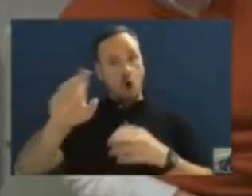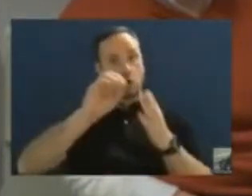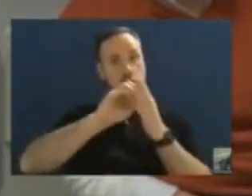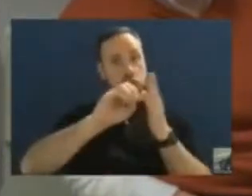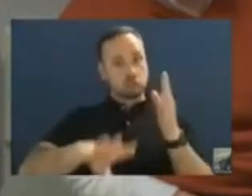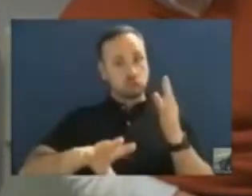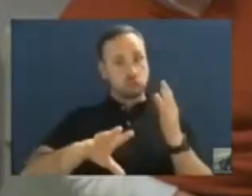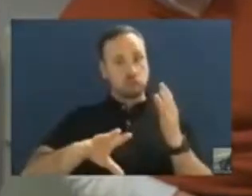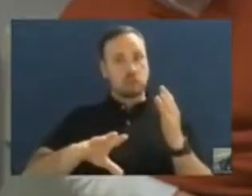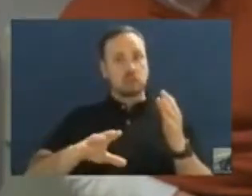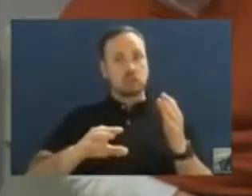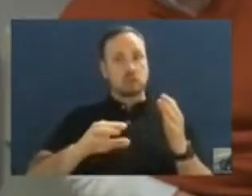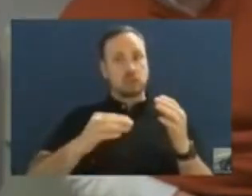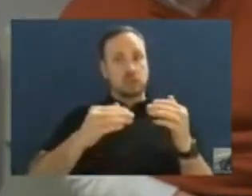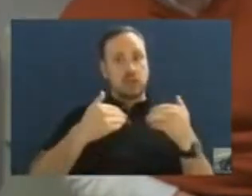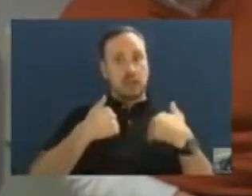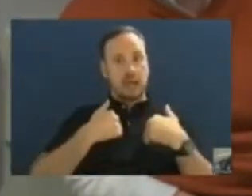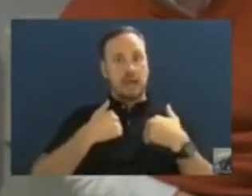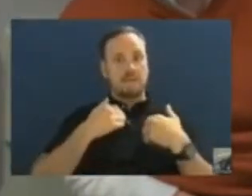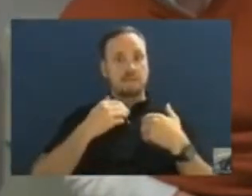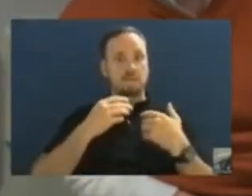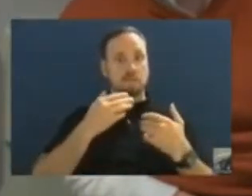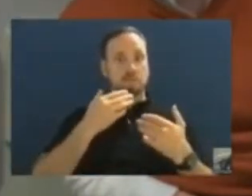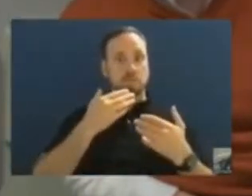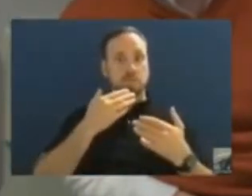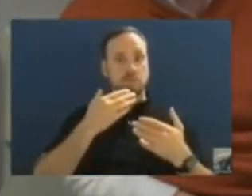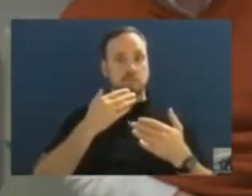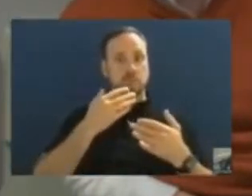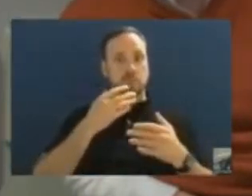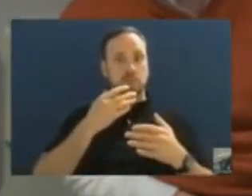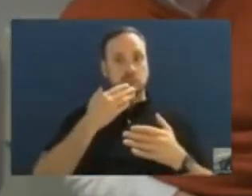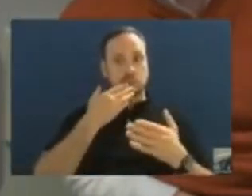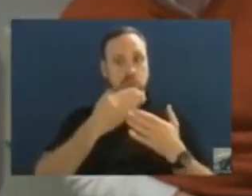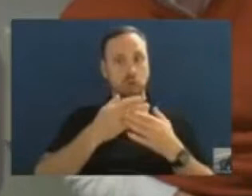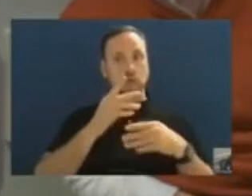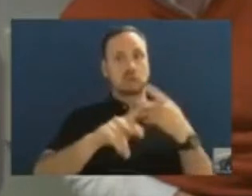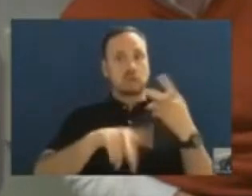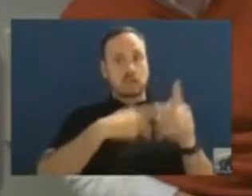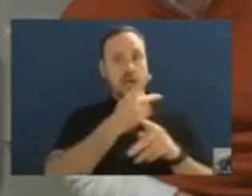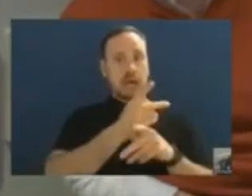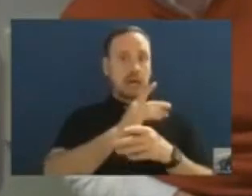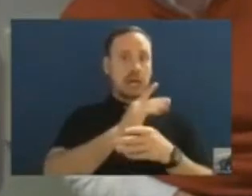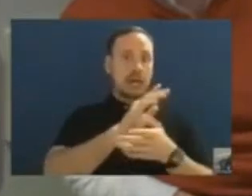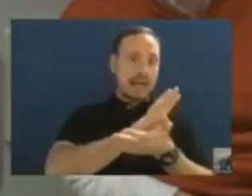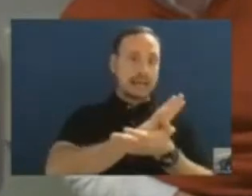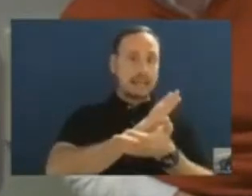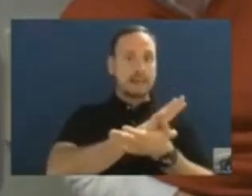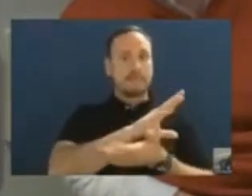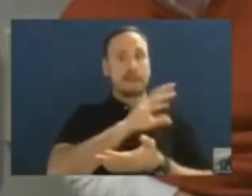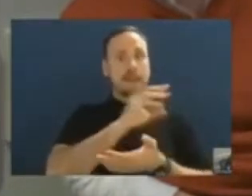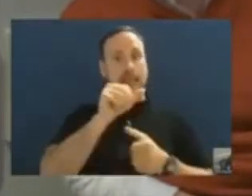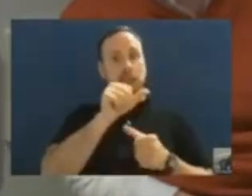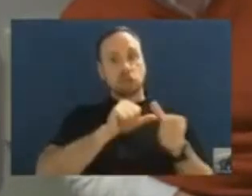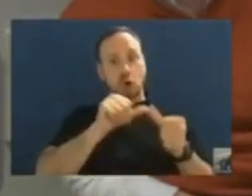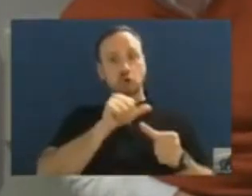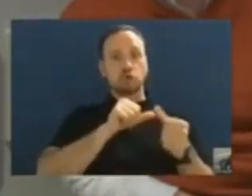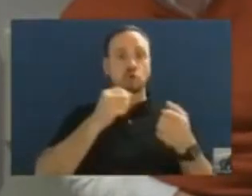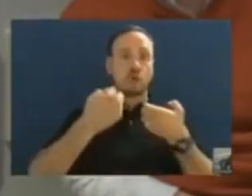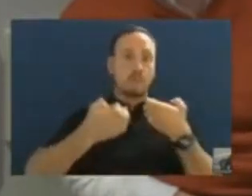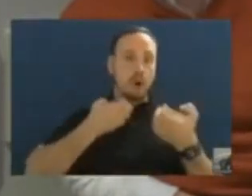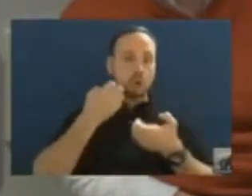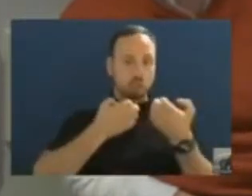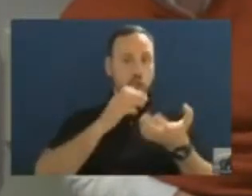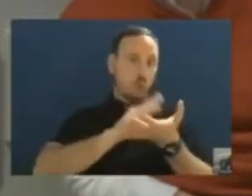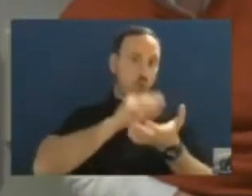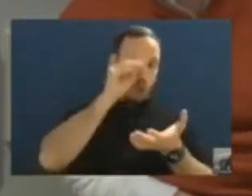get the kind of academic and social and emotional learning they need. In saying that, I want to say this is